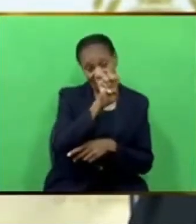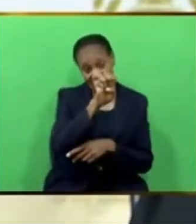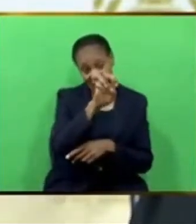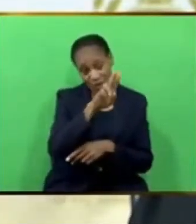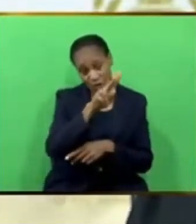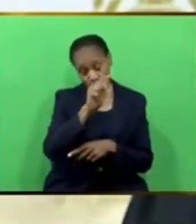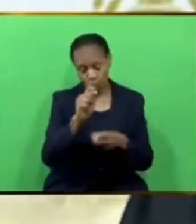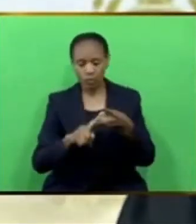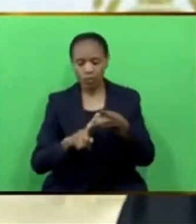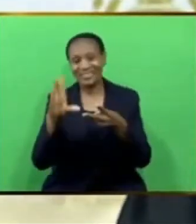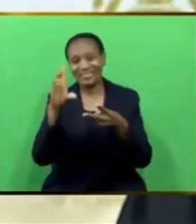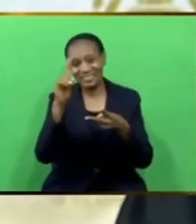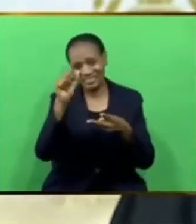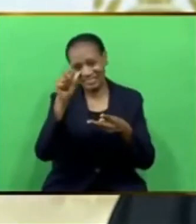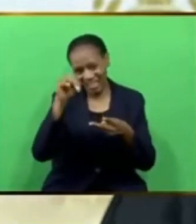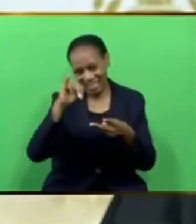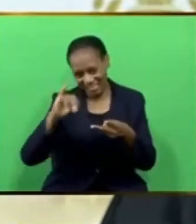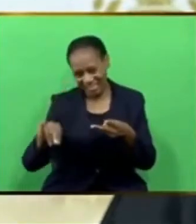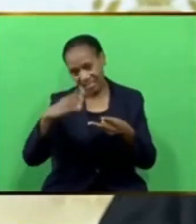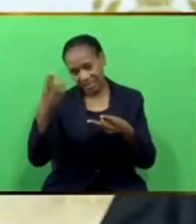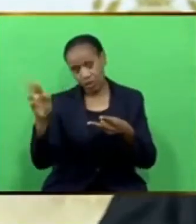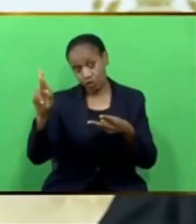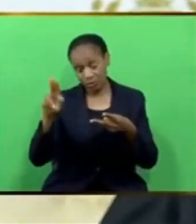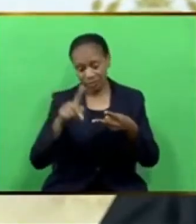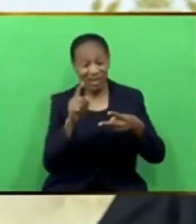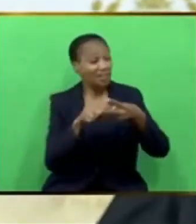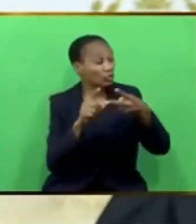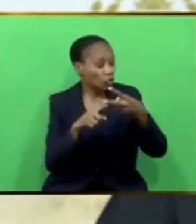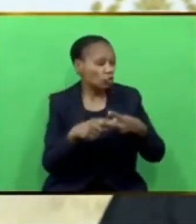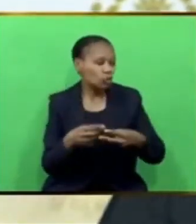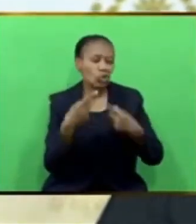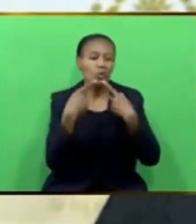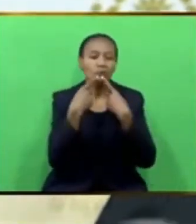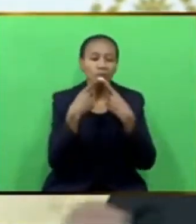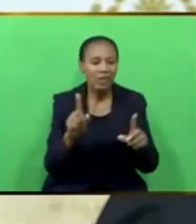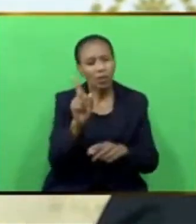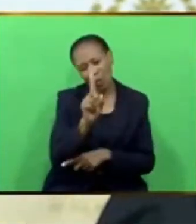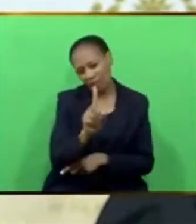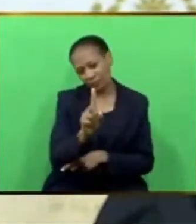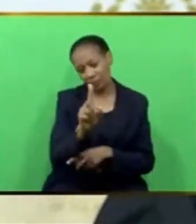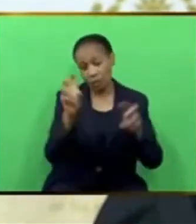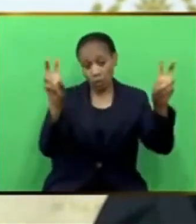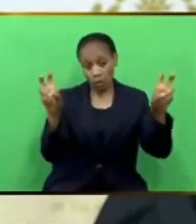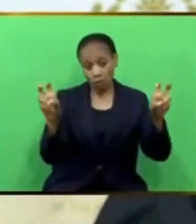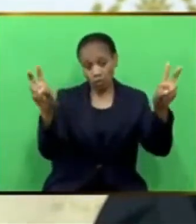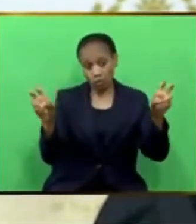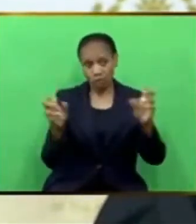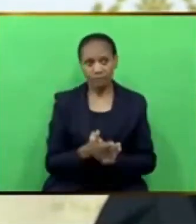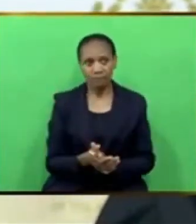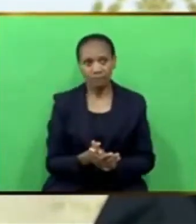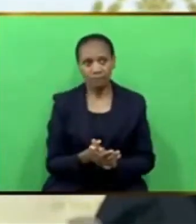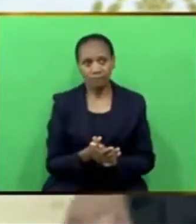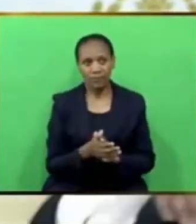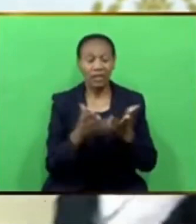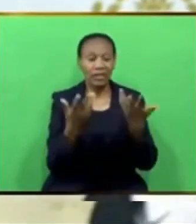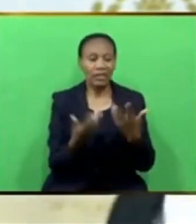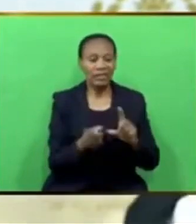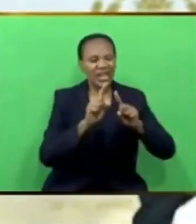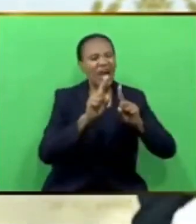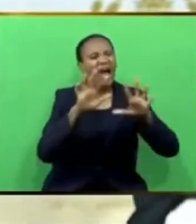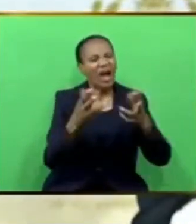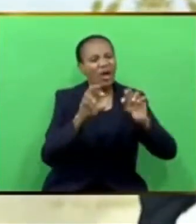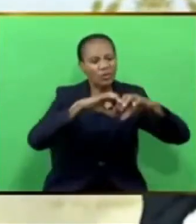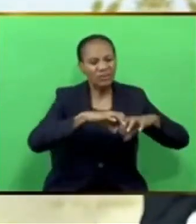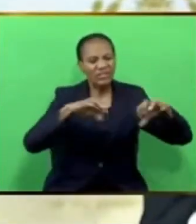Danny Rodrigues, they had this observation to say, and I quote, "A crude distinction